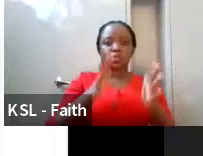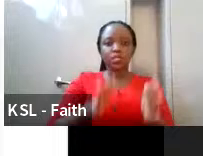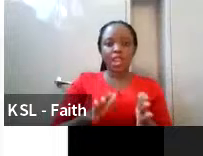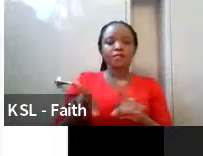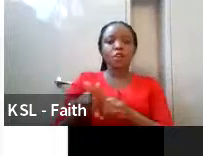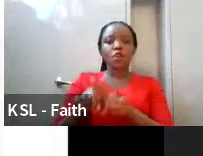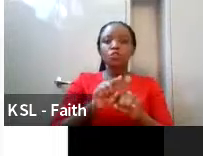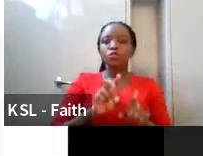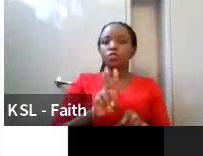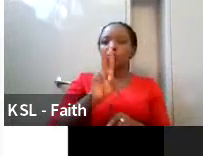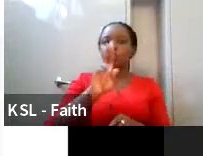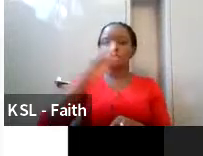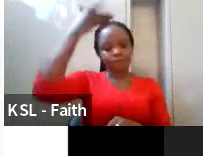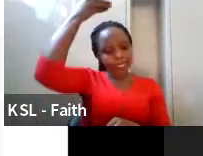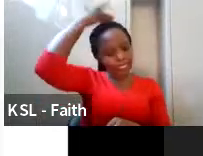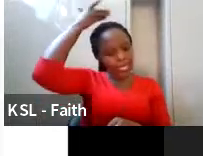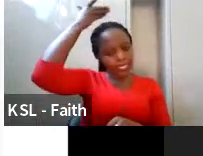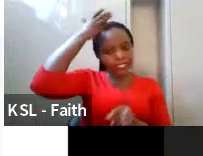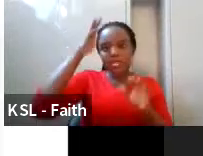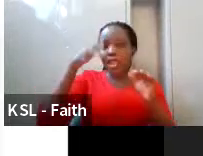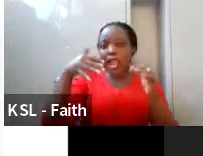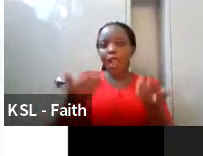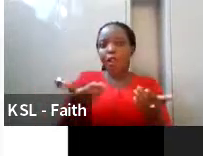How do we account for the same?